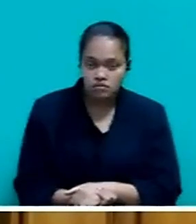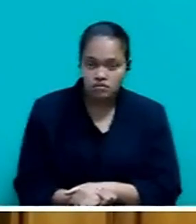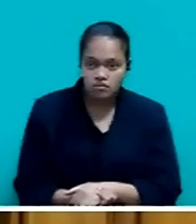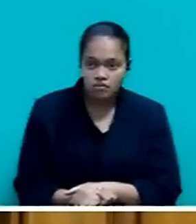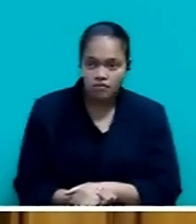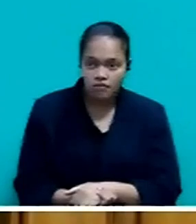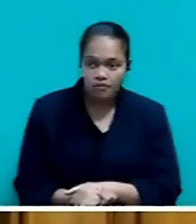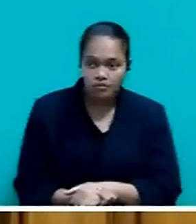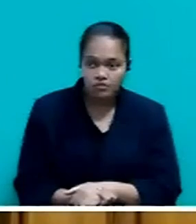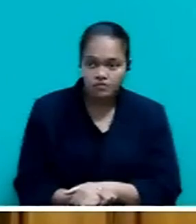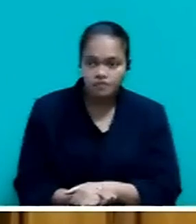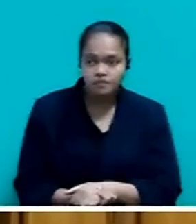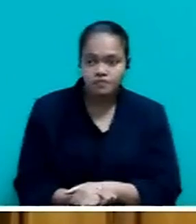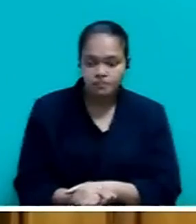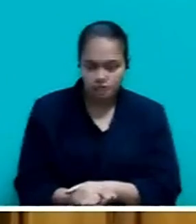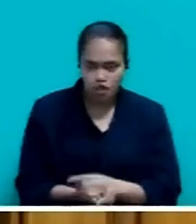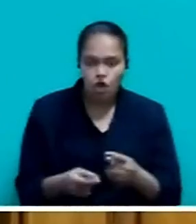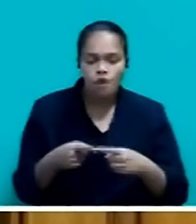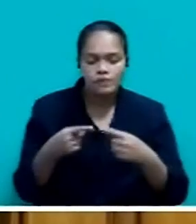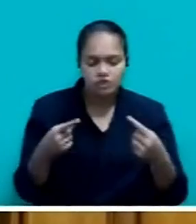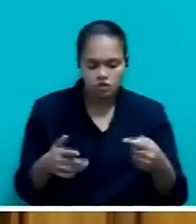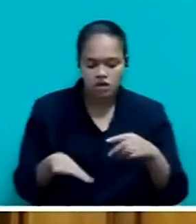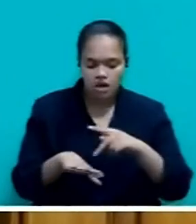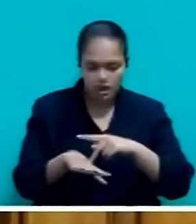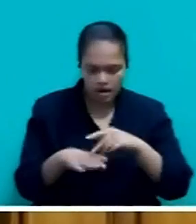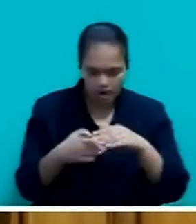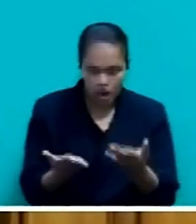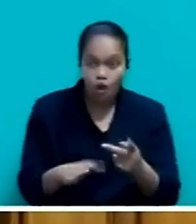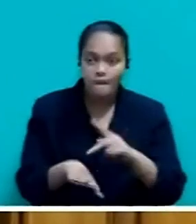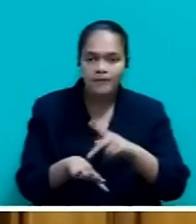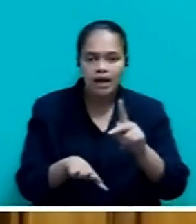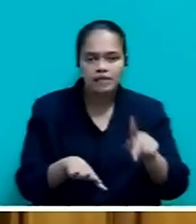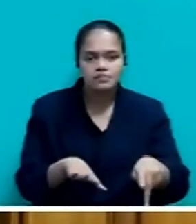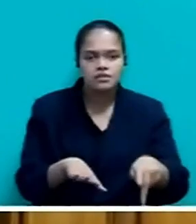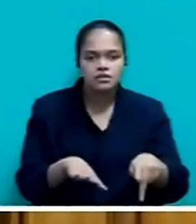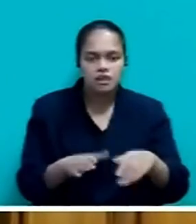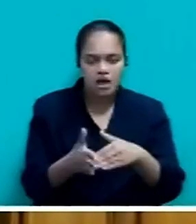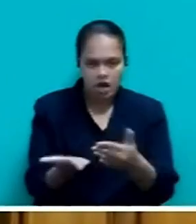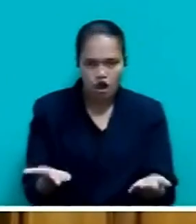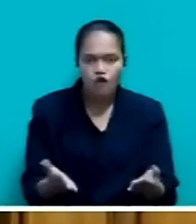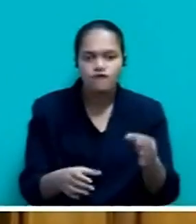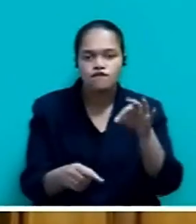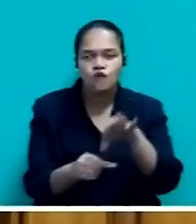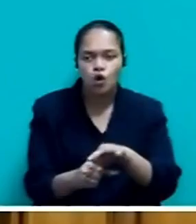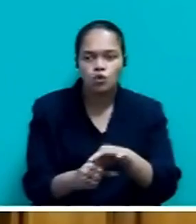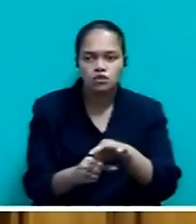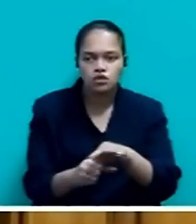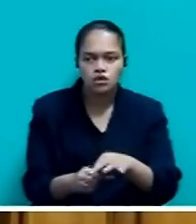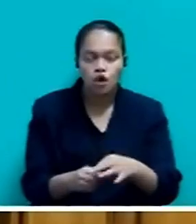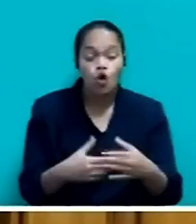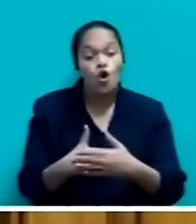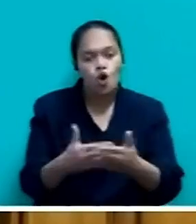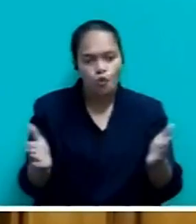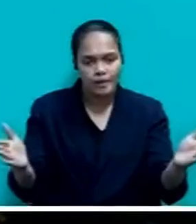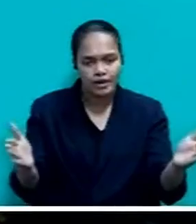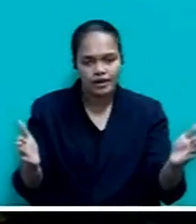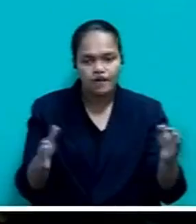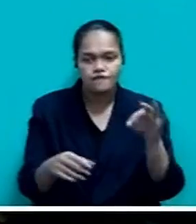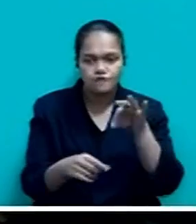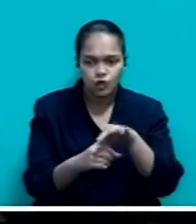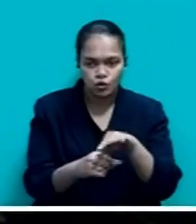There being opposition, Parliament now votes. Parliament will now vote. Open the vote.